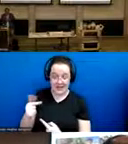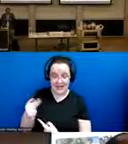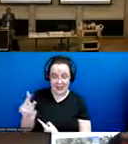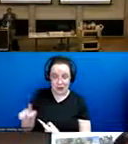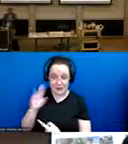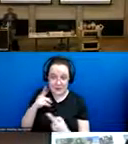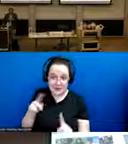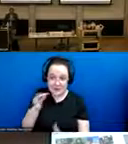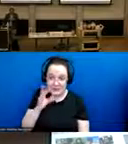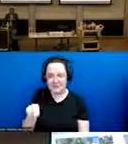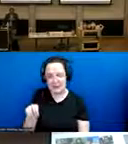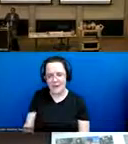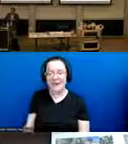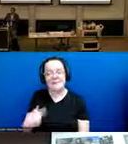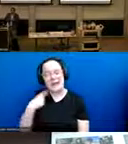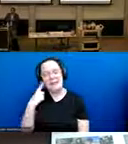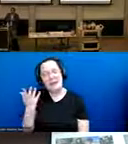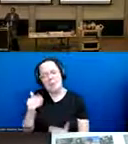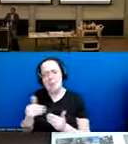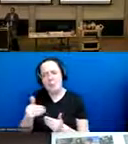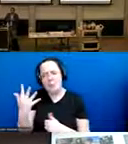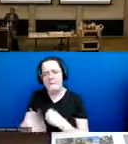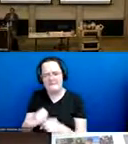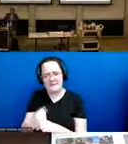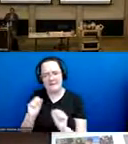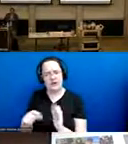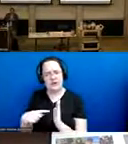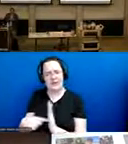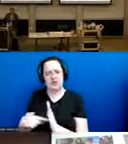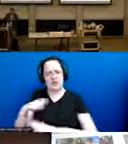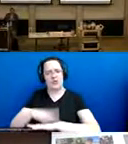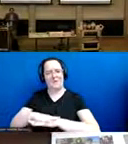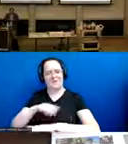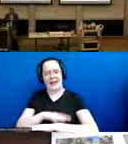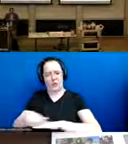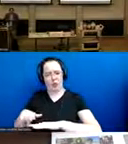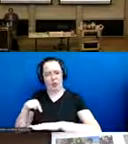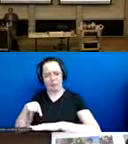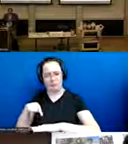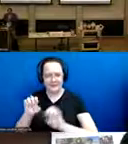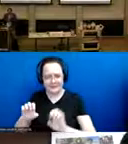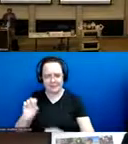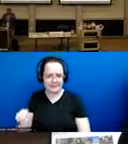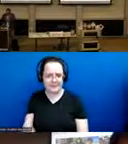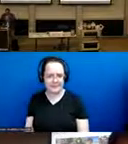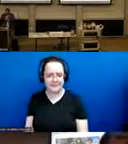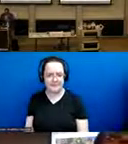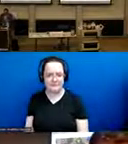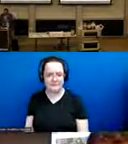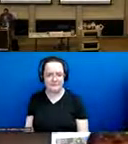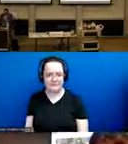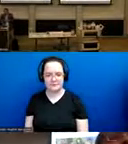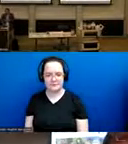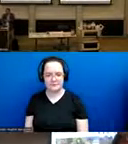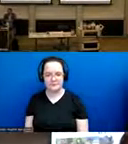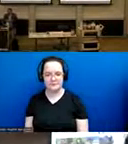certainly within 5 years, I think we can demonstrate a tabletop quantum repeater experiment. Yes? When